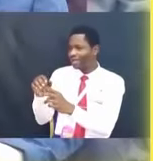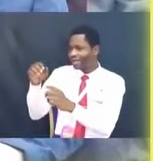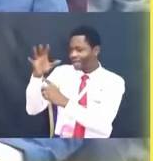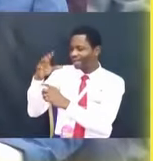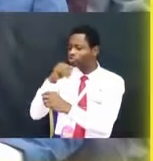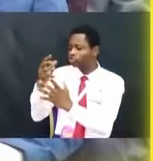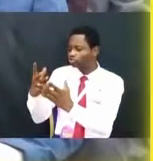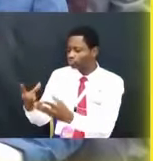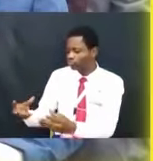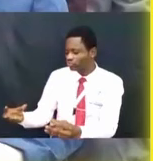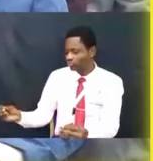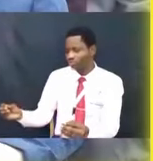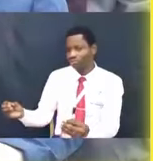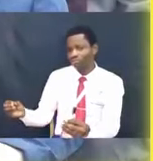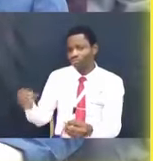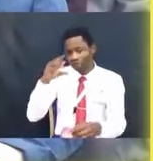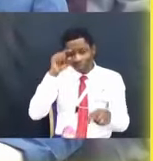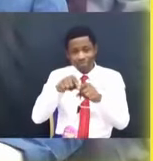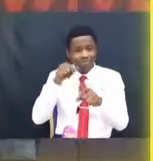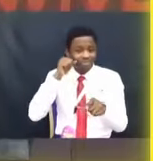Brothers and sisters in the Lord,